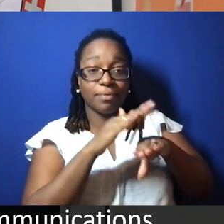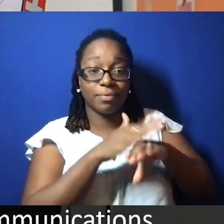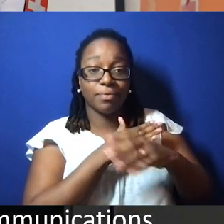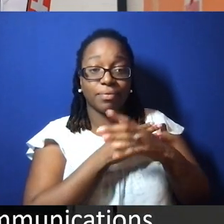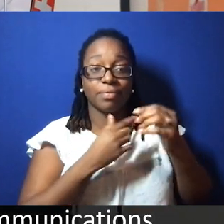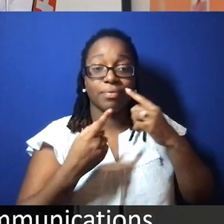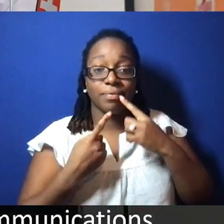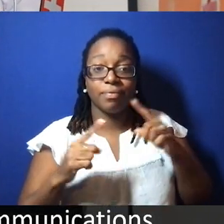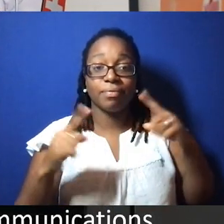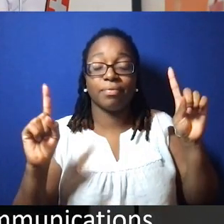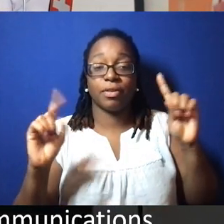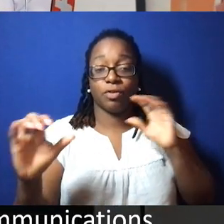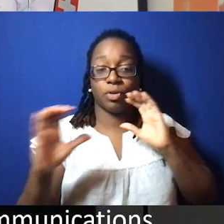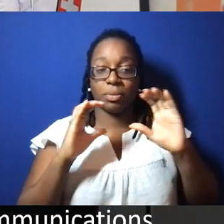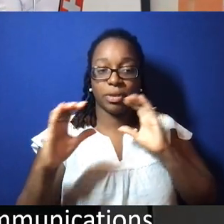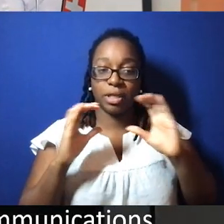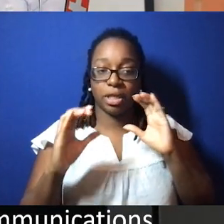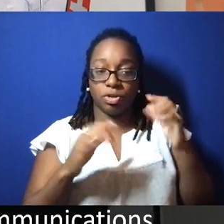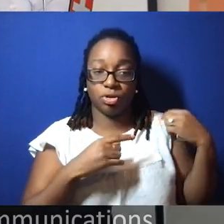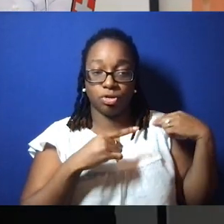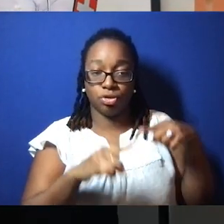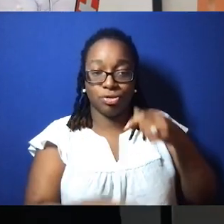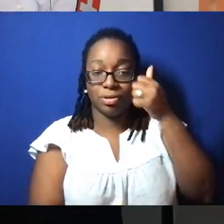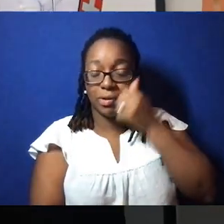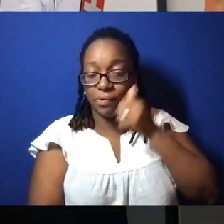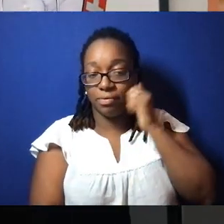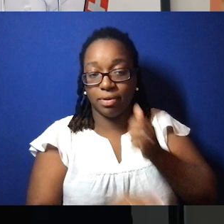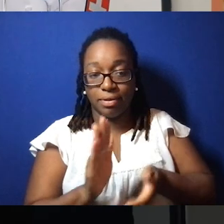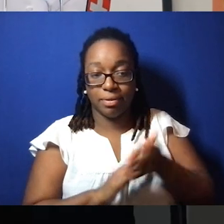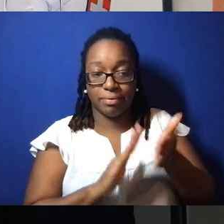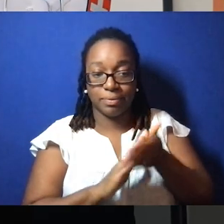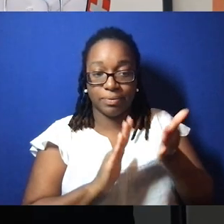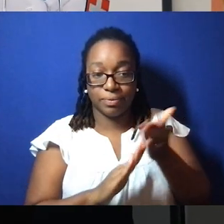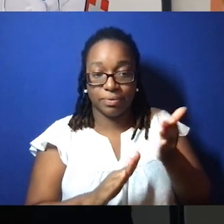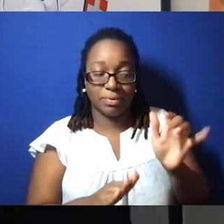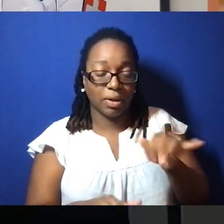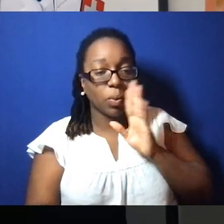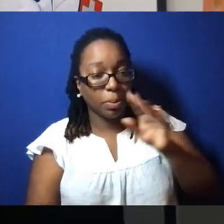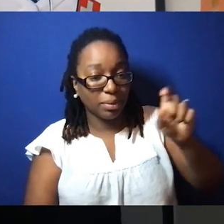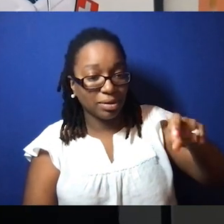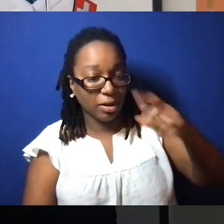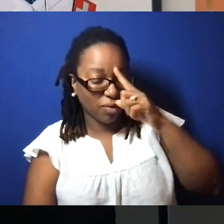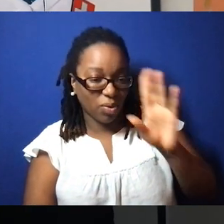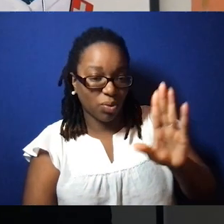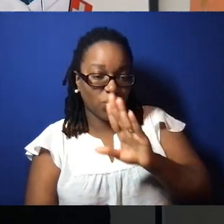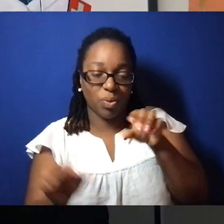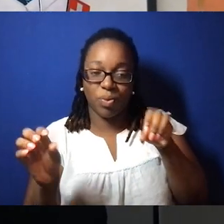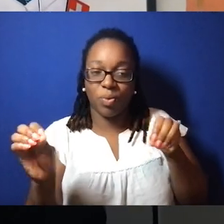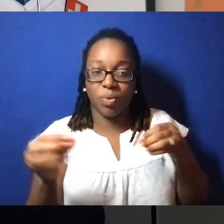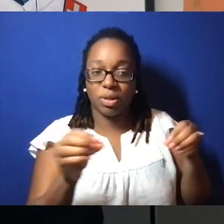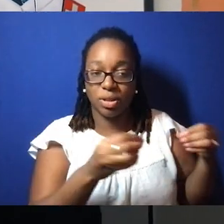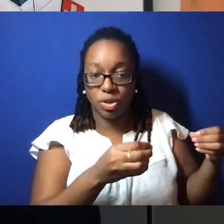providing accessible and effective communications during day-to-day operations is necessary for